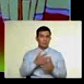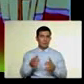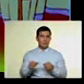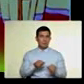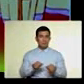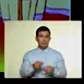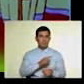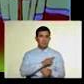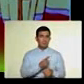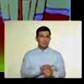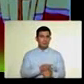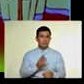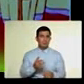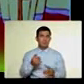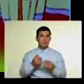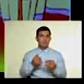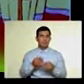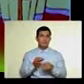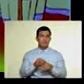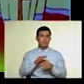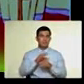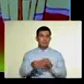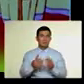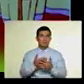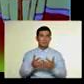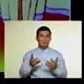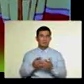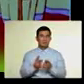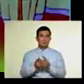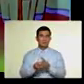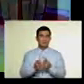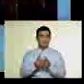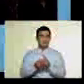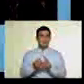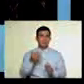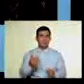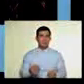kuchli zilzilalar yer postining o'zgarib ketishiga sabab bo'ladi.